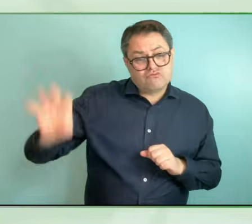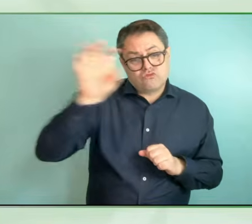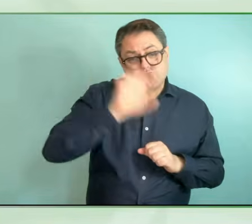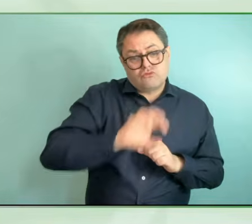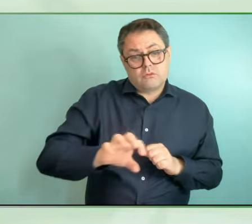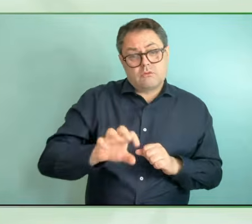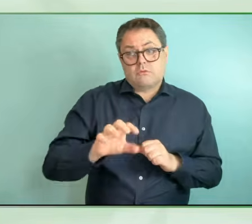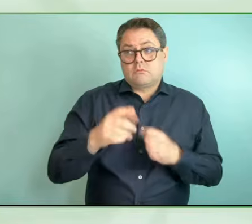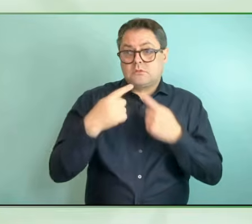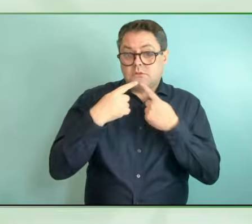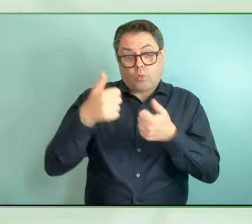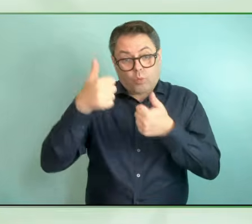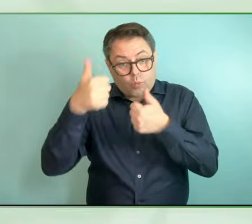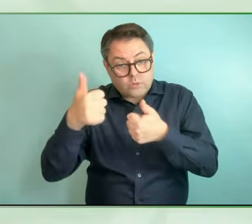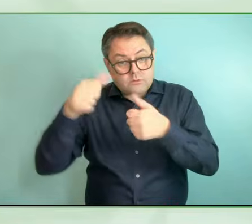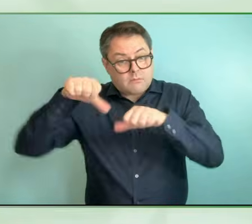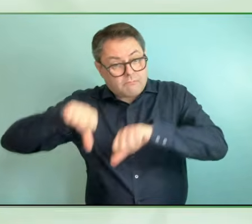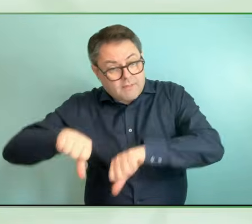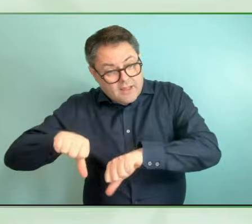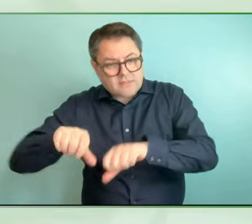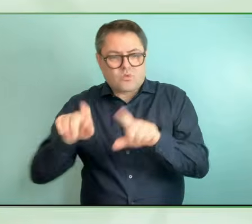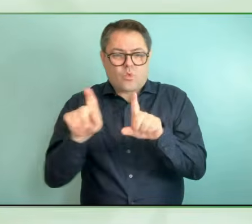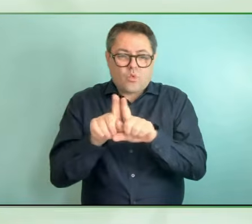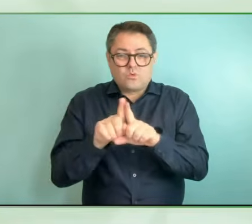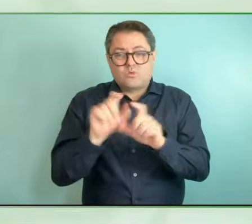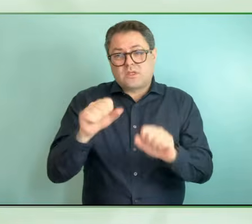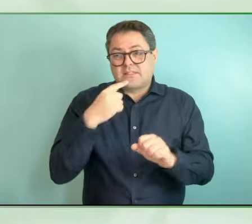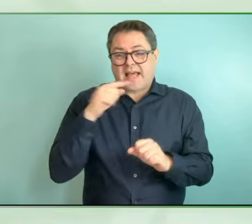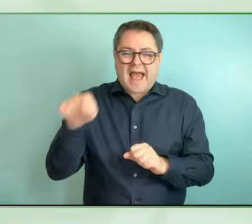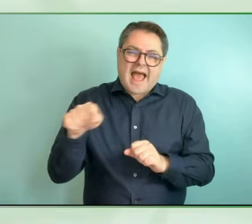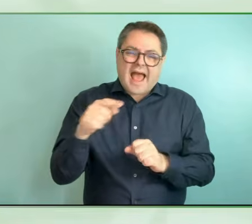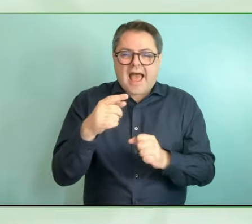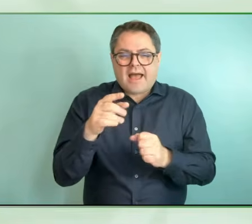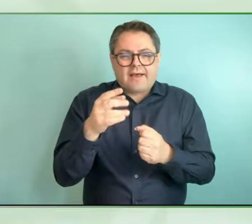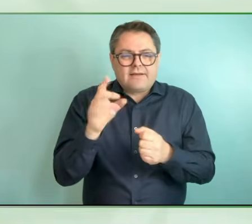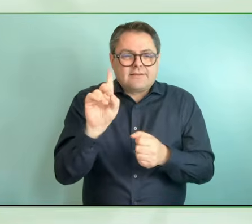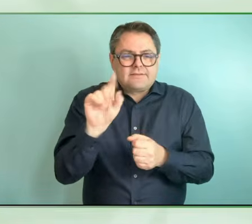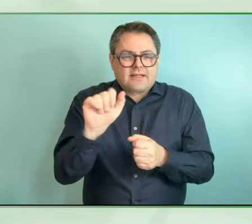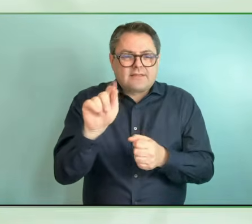missing. So it's both a tool to,